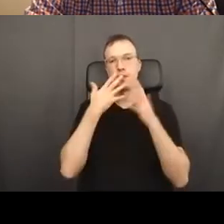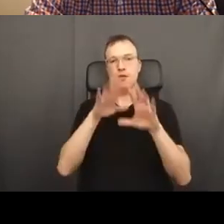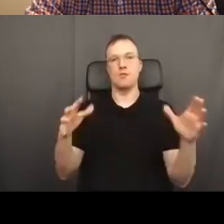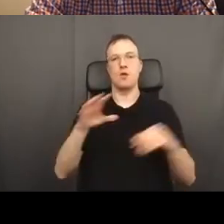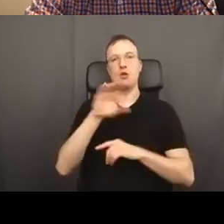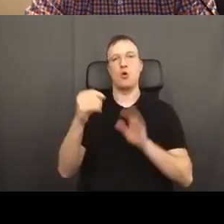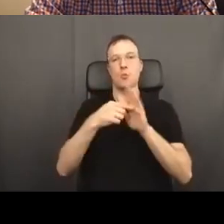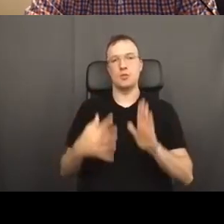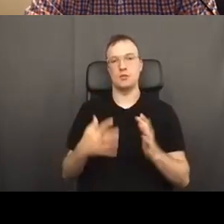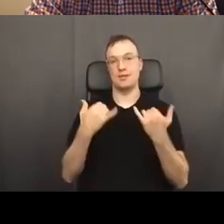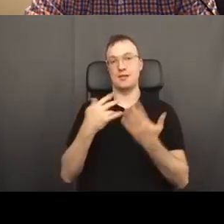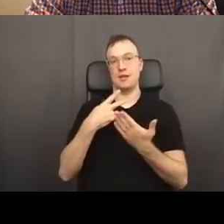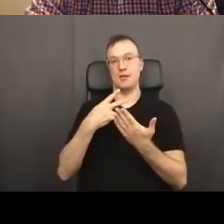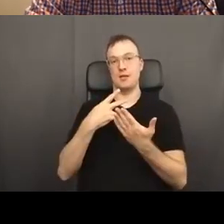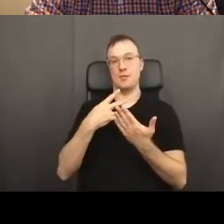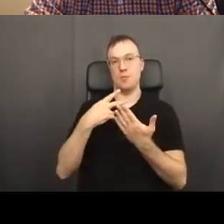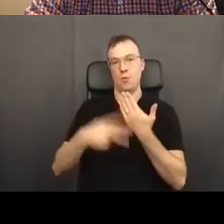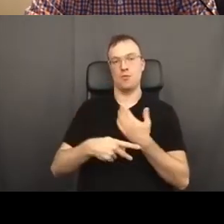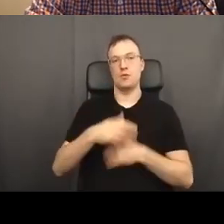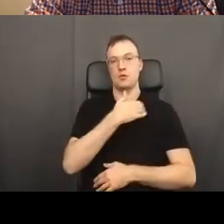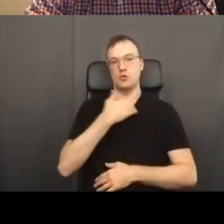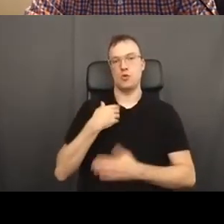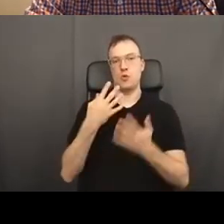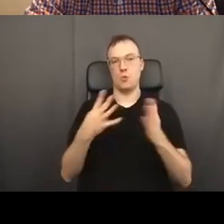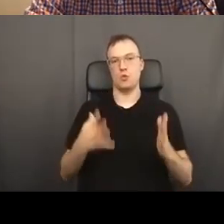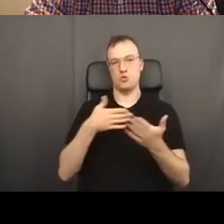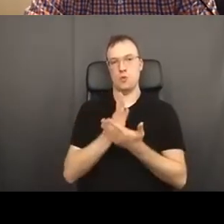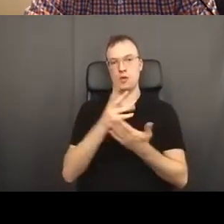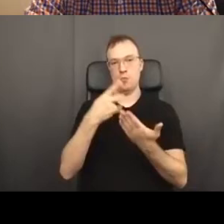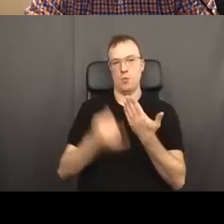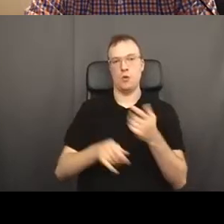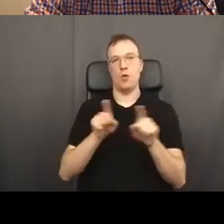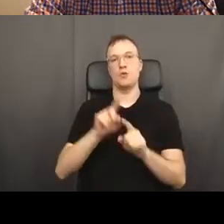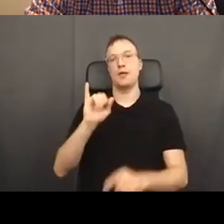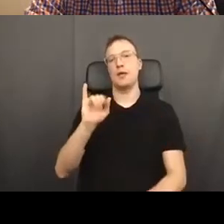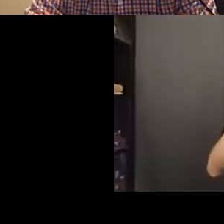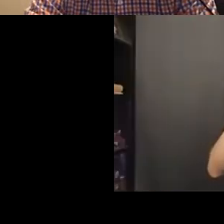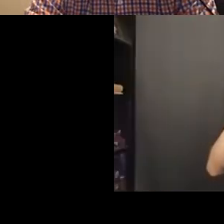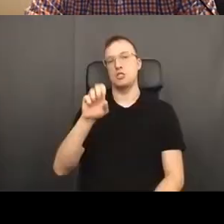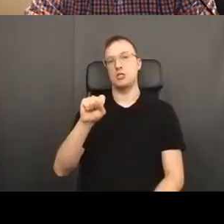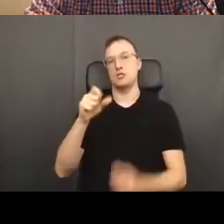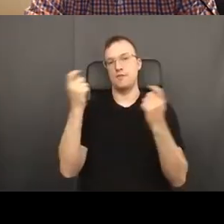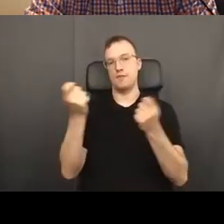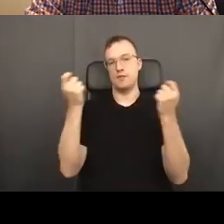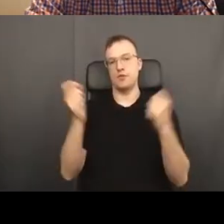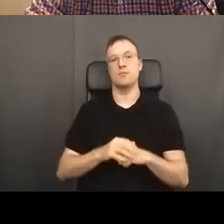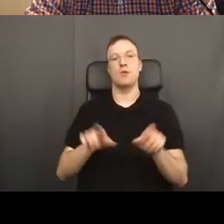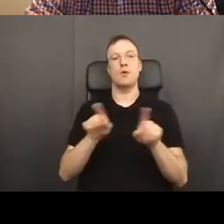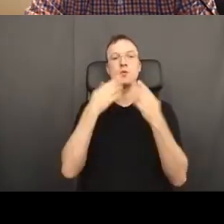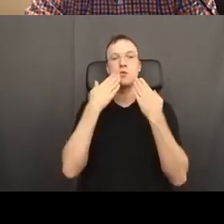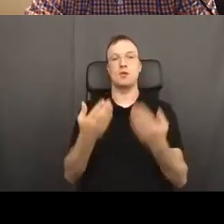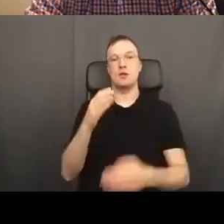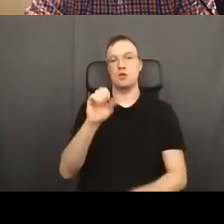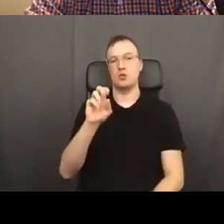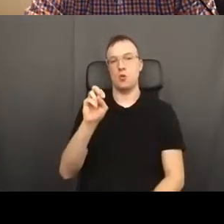co-presenters for tonight's program, the Toronto Prisoners' Rights Project and the Images Festival. We'd also like to thank Sohrab